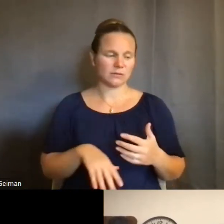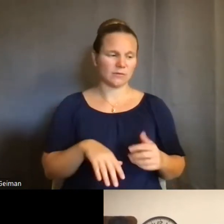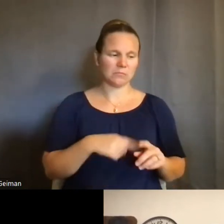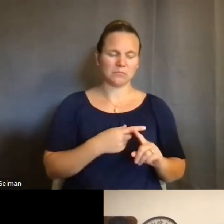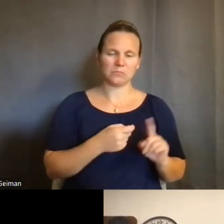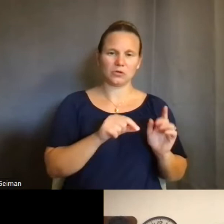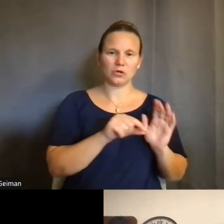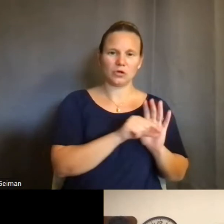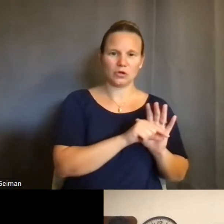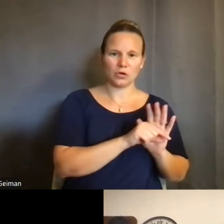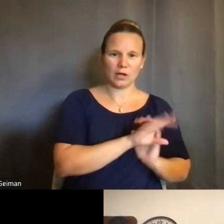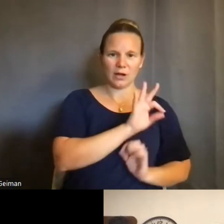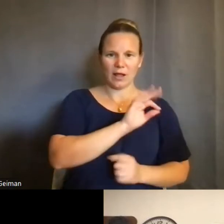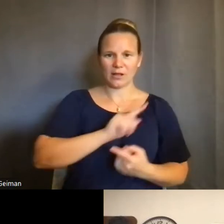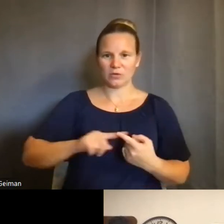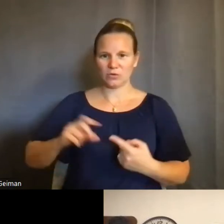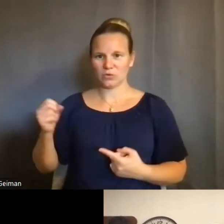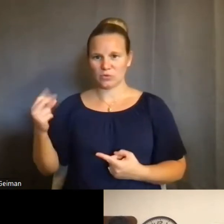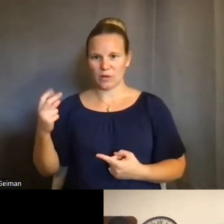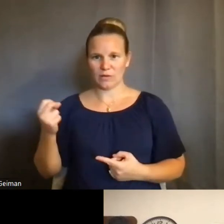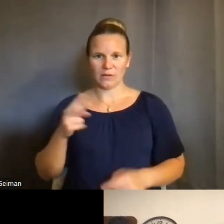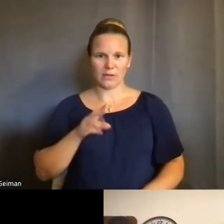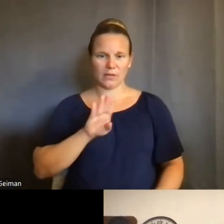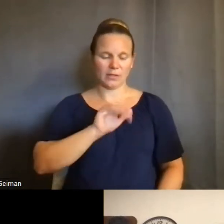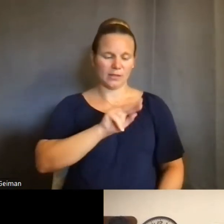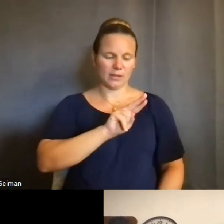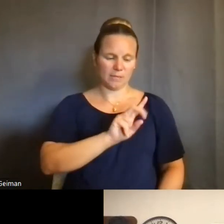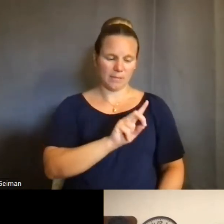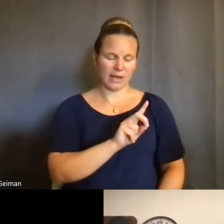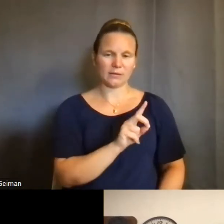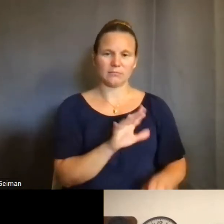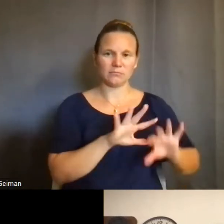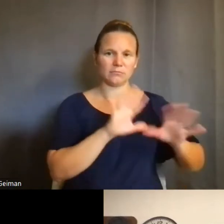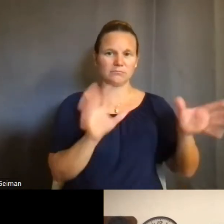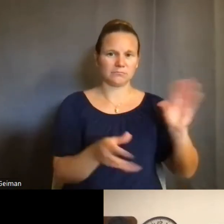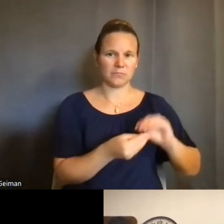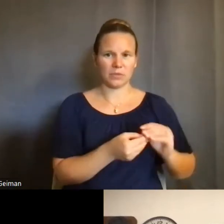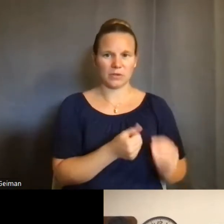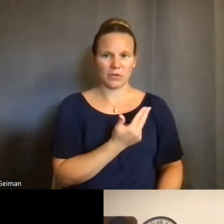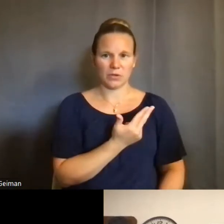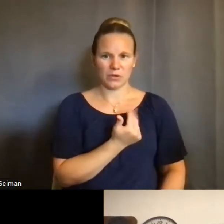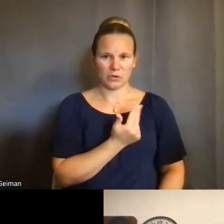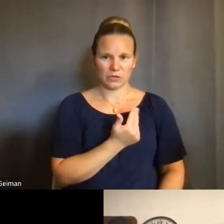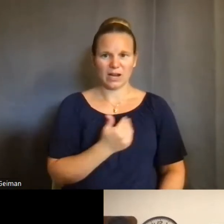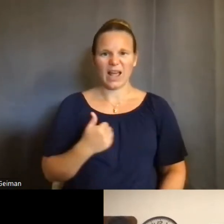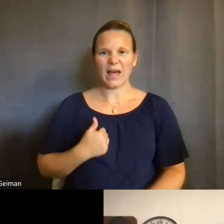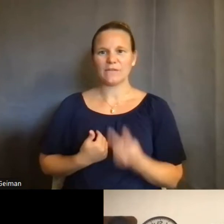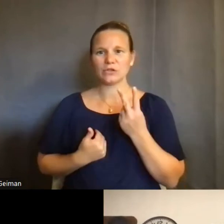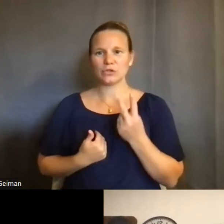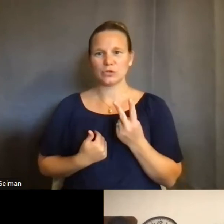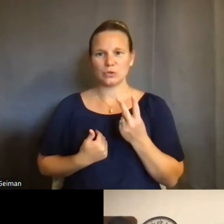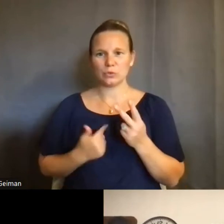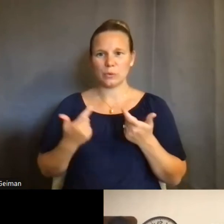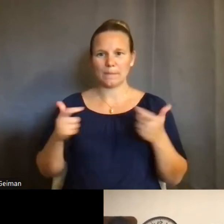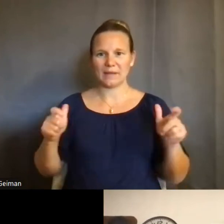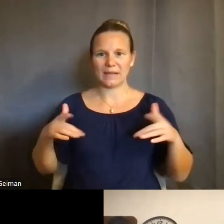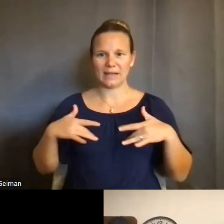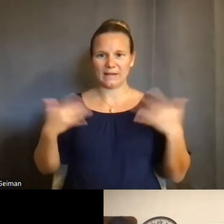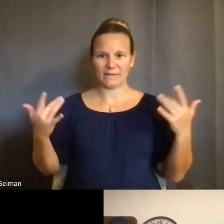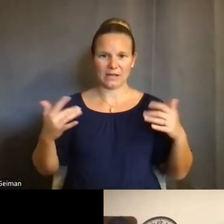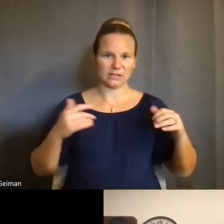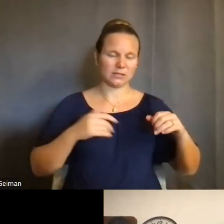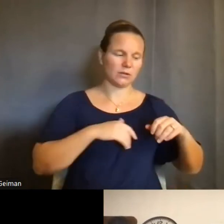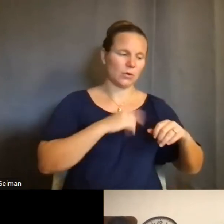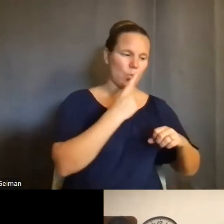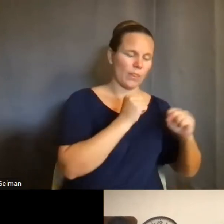is sitting at 13. And they put on their major 2 events, or 2 big programs, one in the winter and